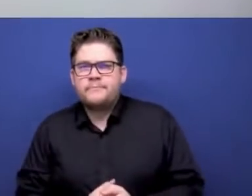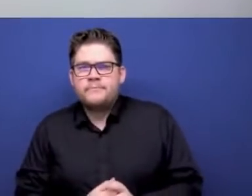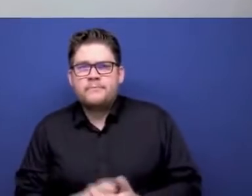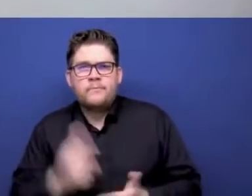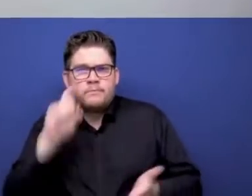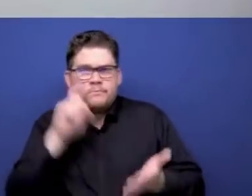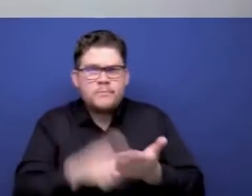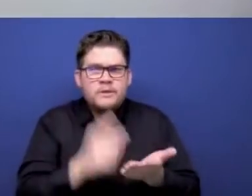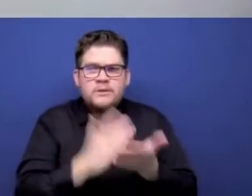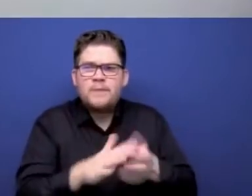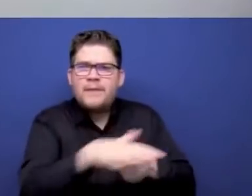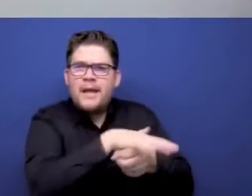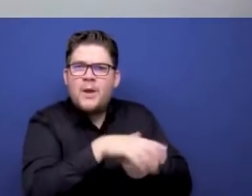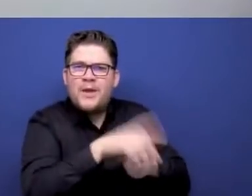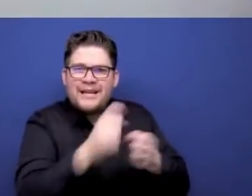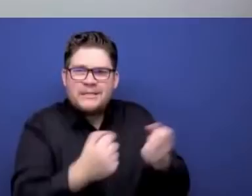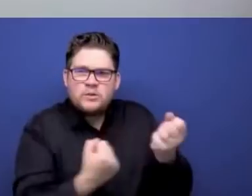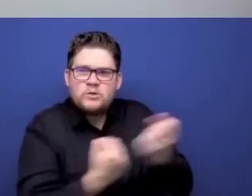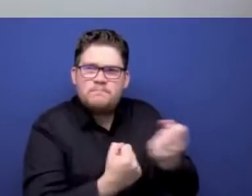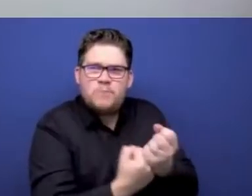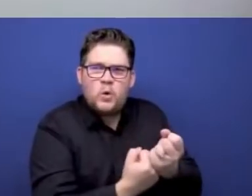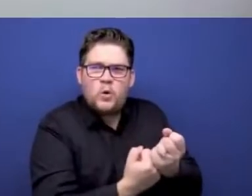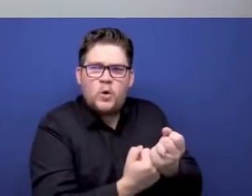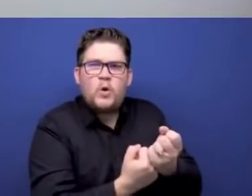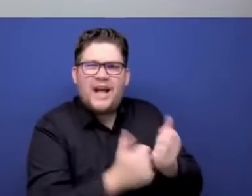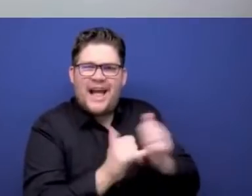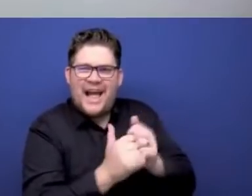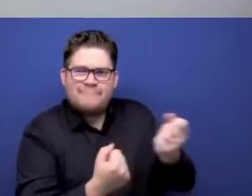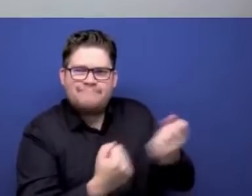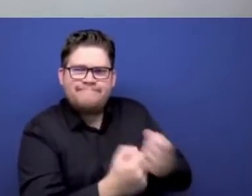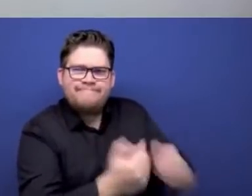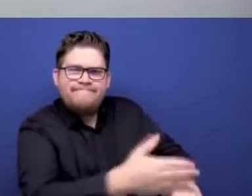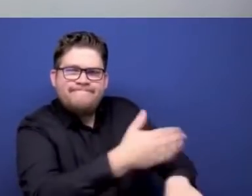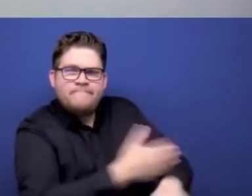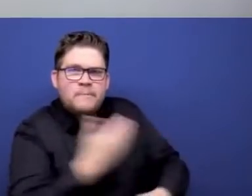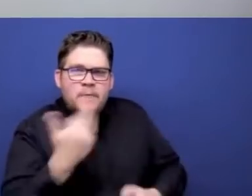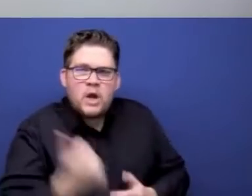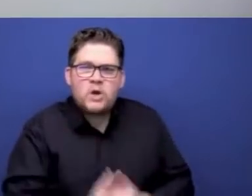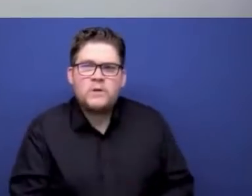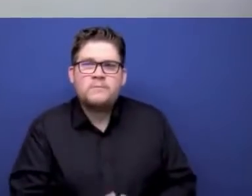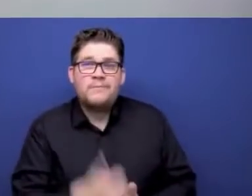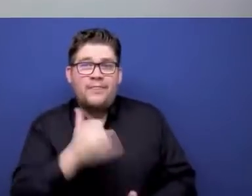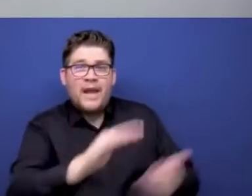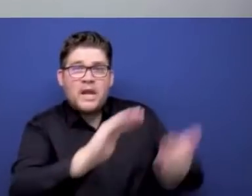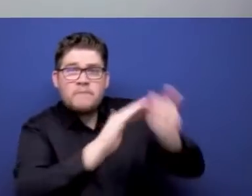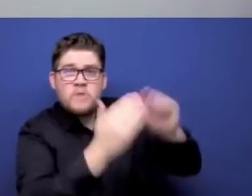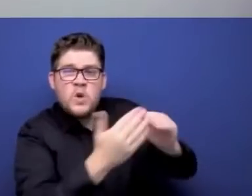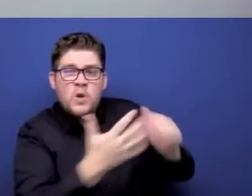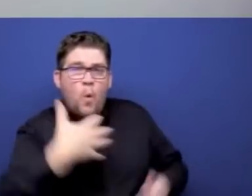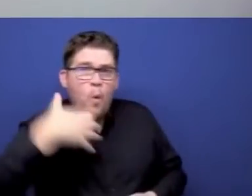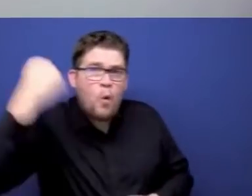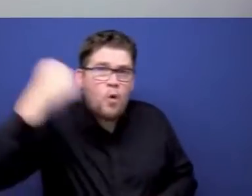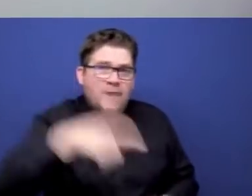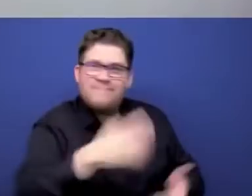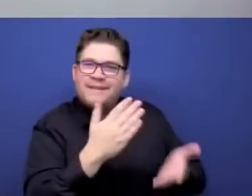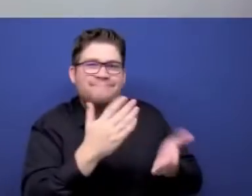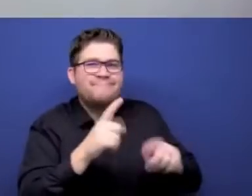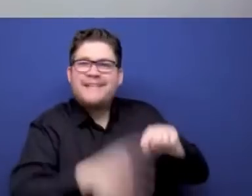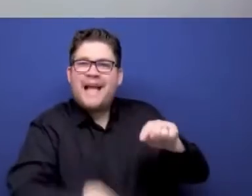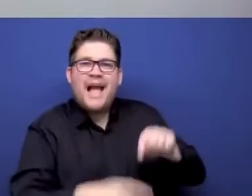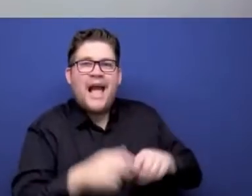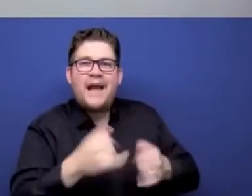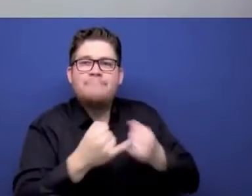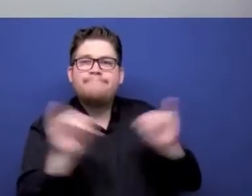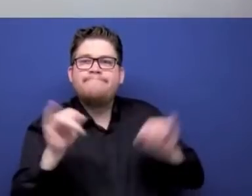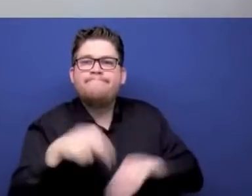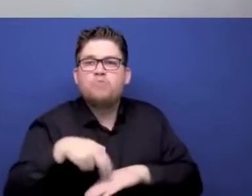communities who aren't as mobile for the next heat events that are bound to happen in the next few weeks and months and